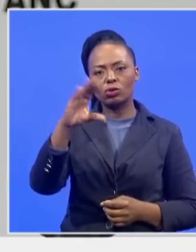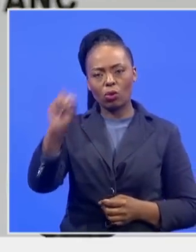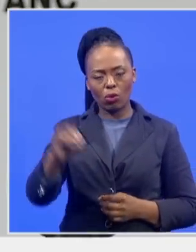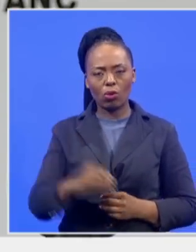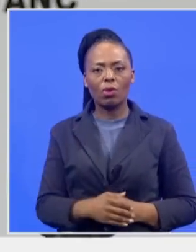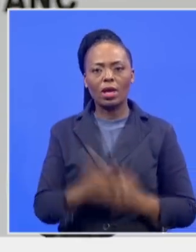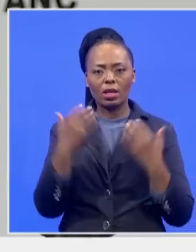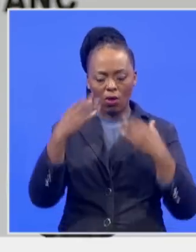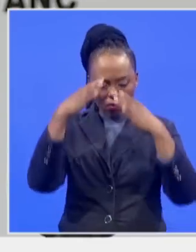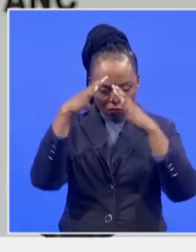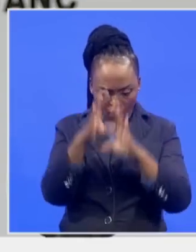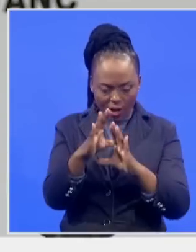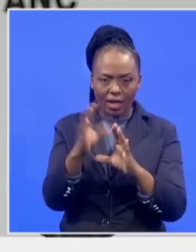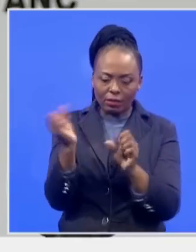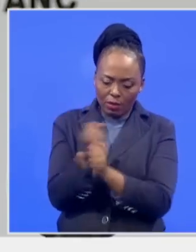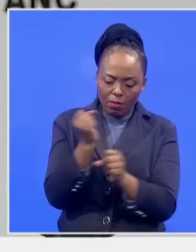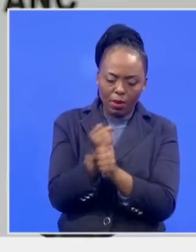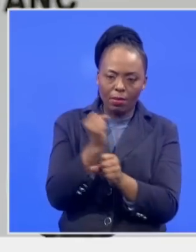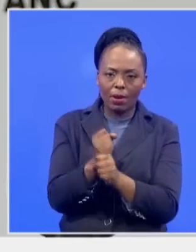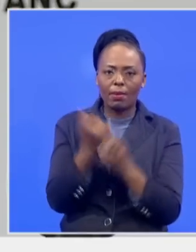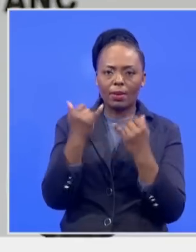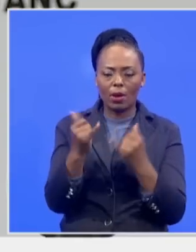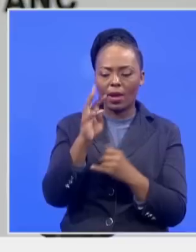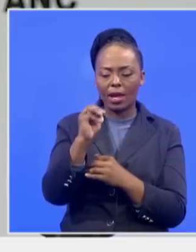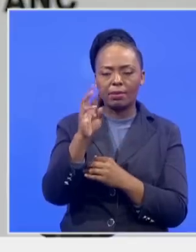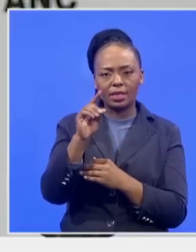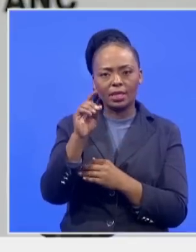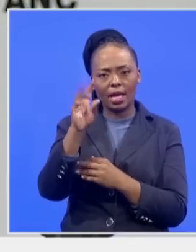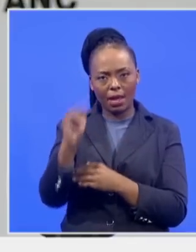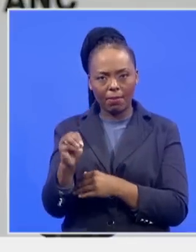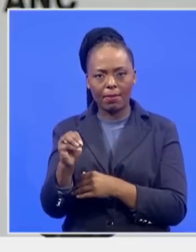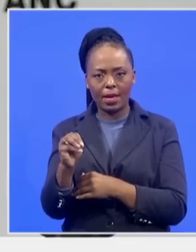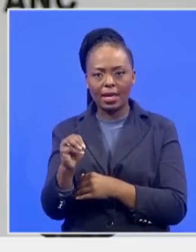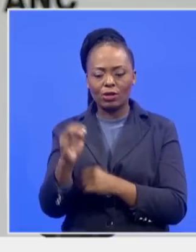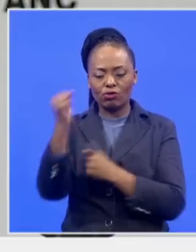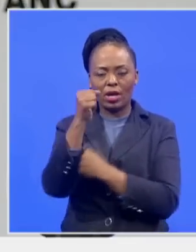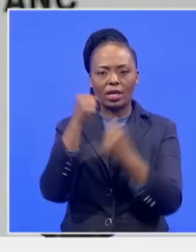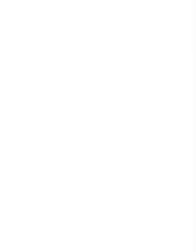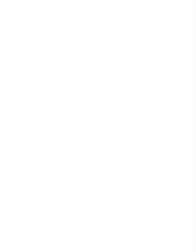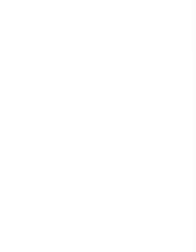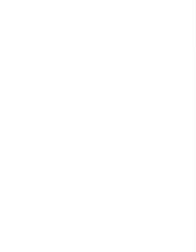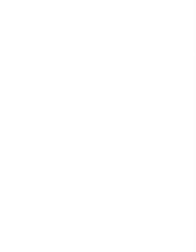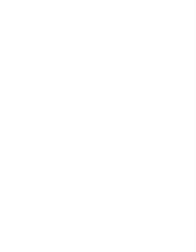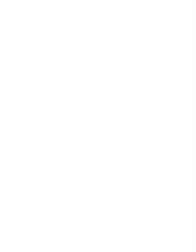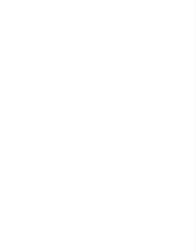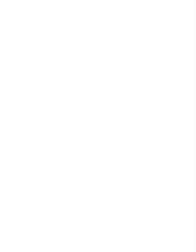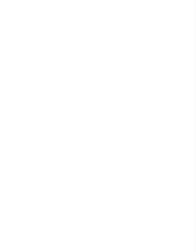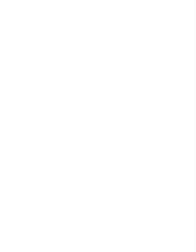getting MDM structures, which are aligned to the ANC, to be organized.